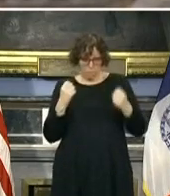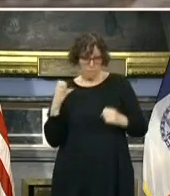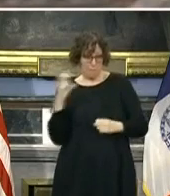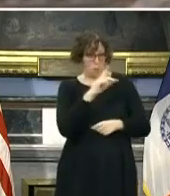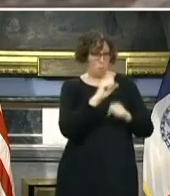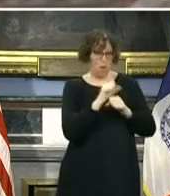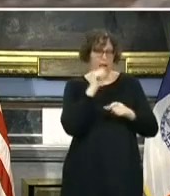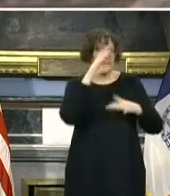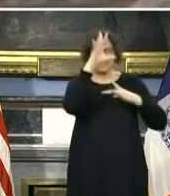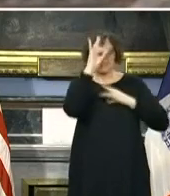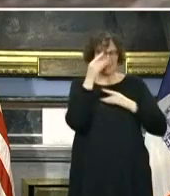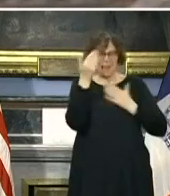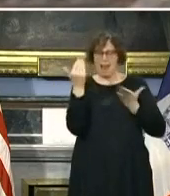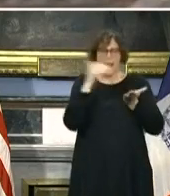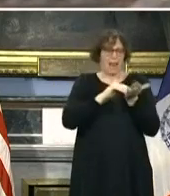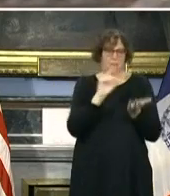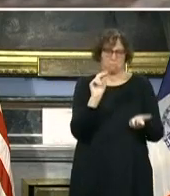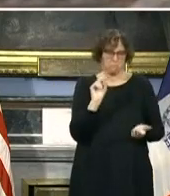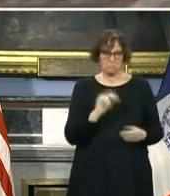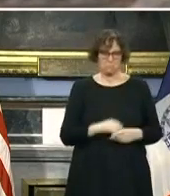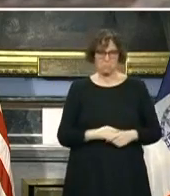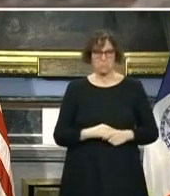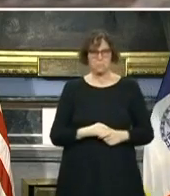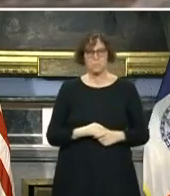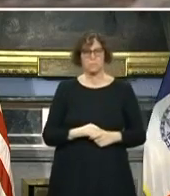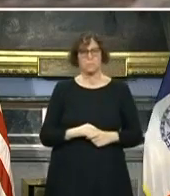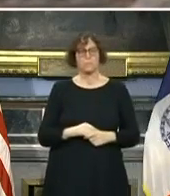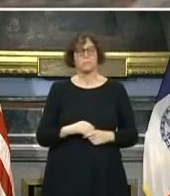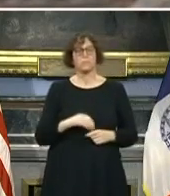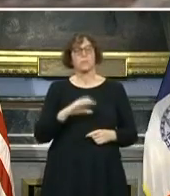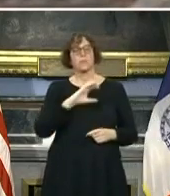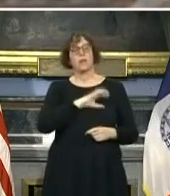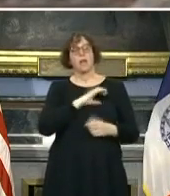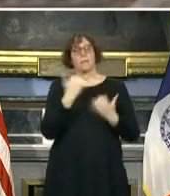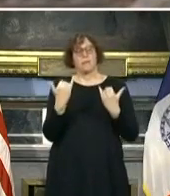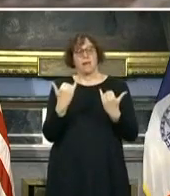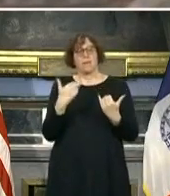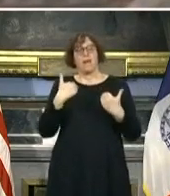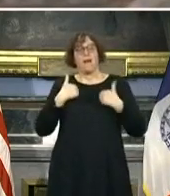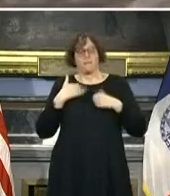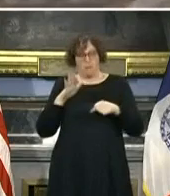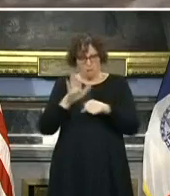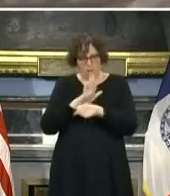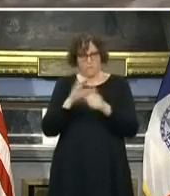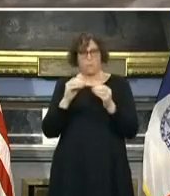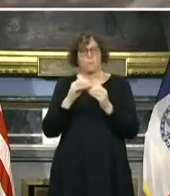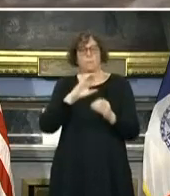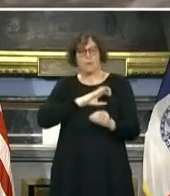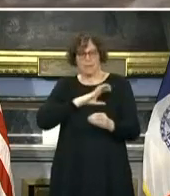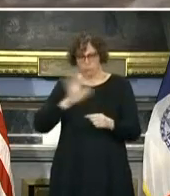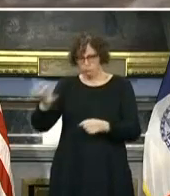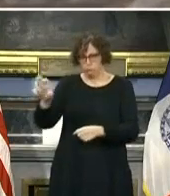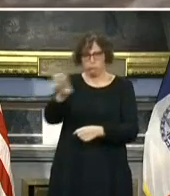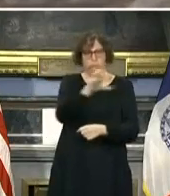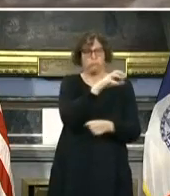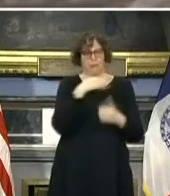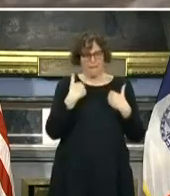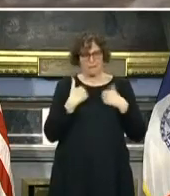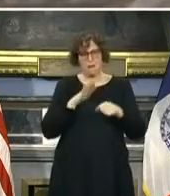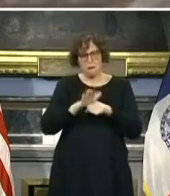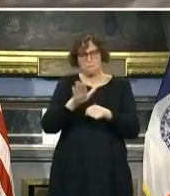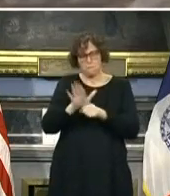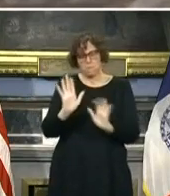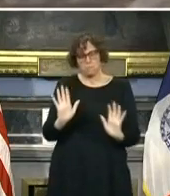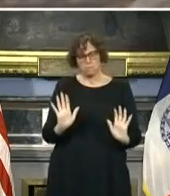has now. There's no consideration of bringing in outside forces. Have you developed any new numbers in terms of the budget